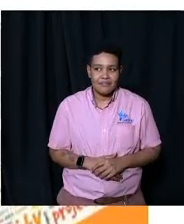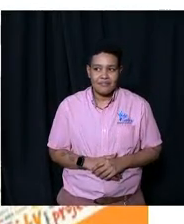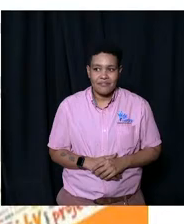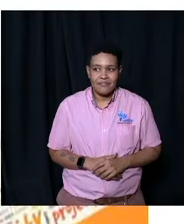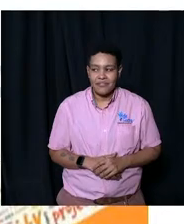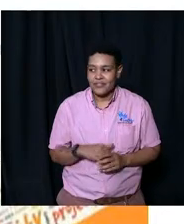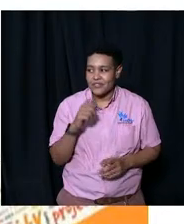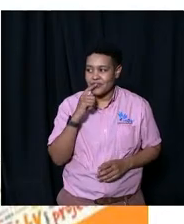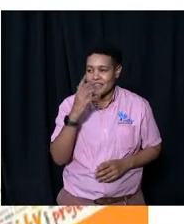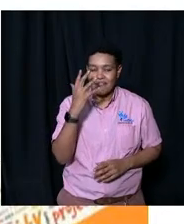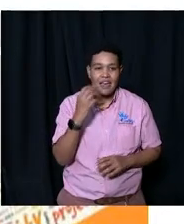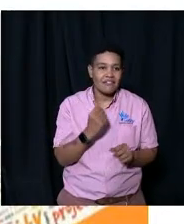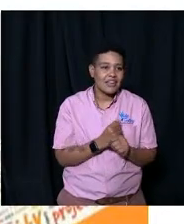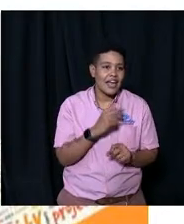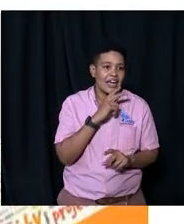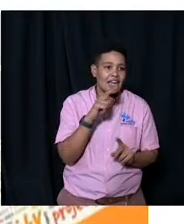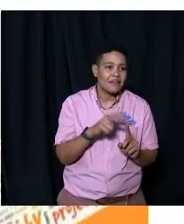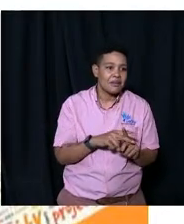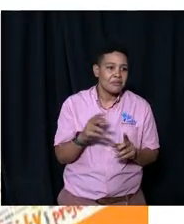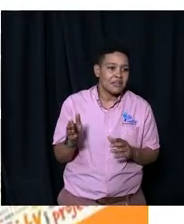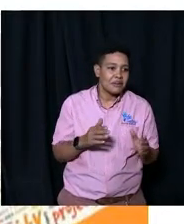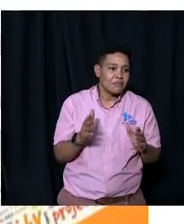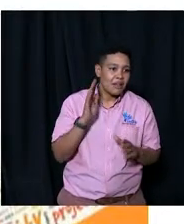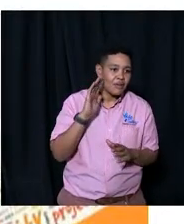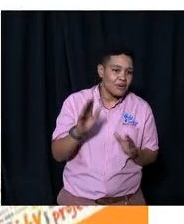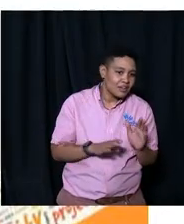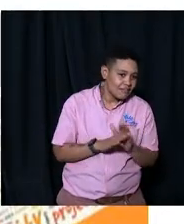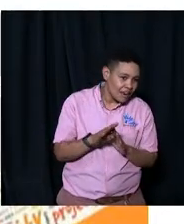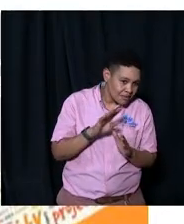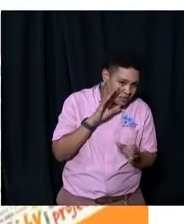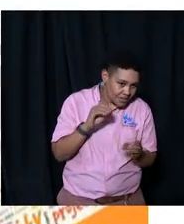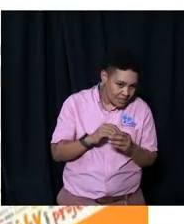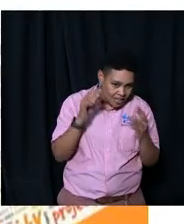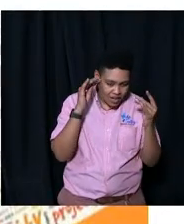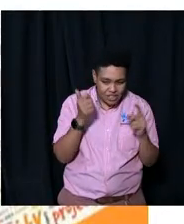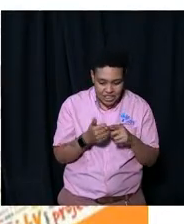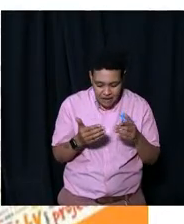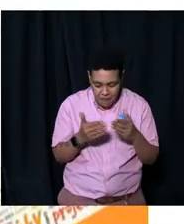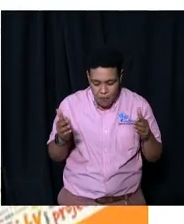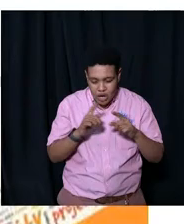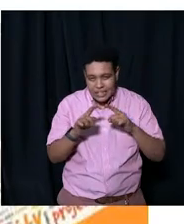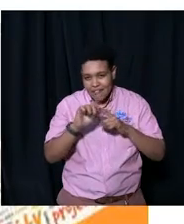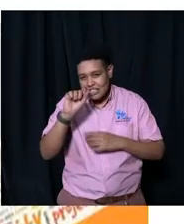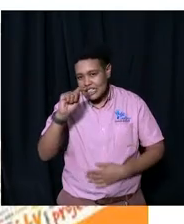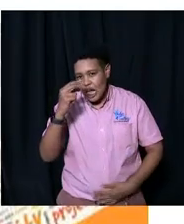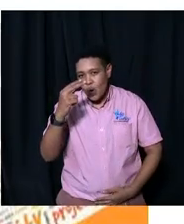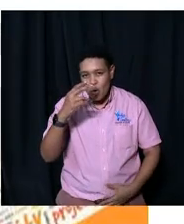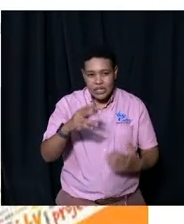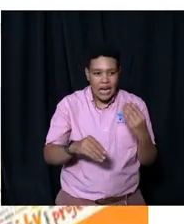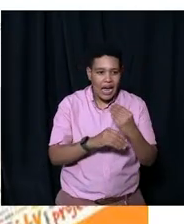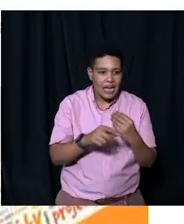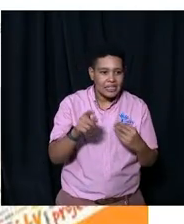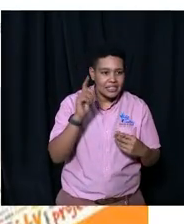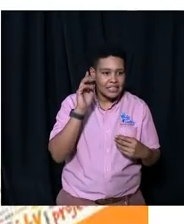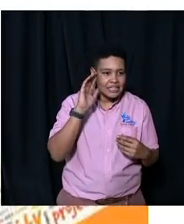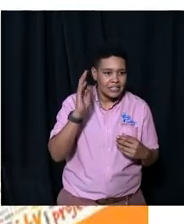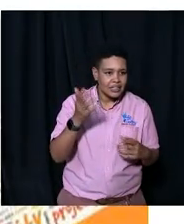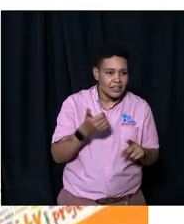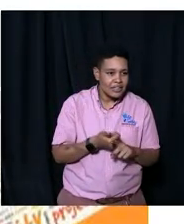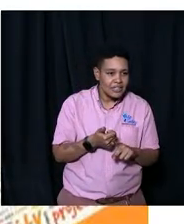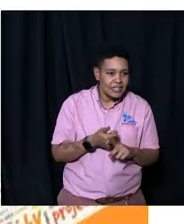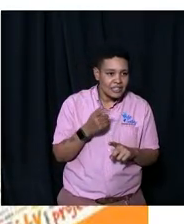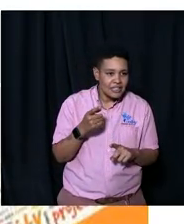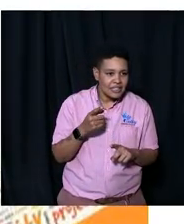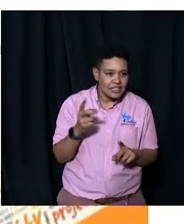There is a 5-year implementation plan that was developed to take into consideration a broad number of stakeholders. And